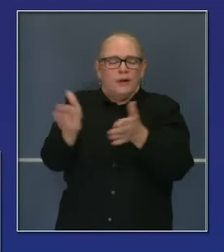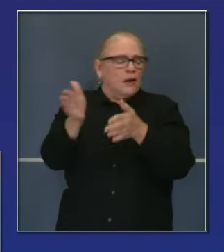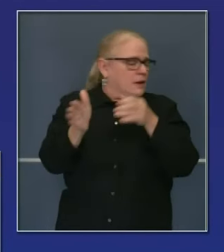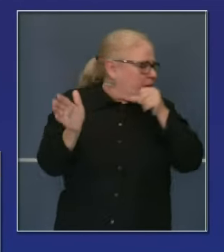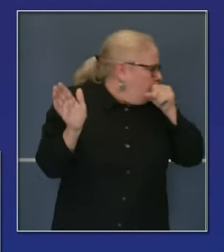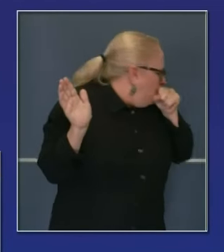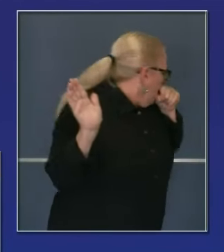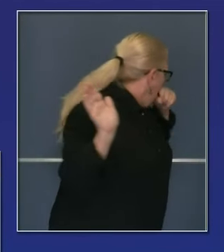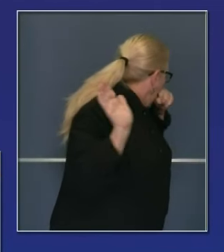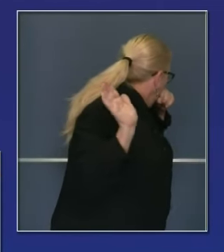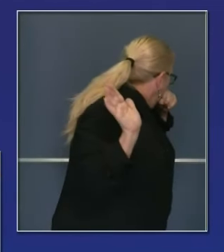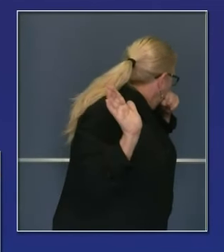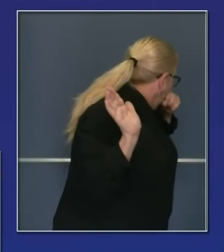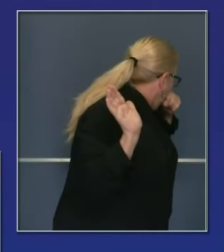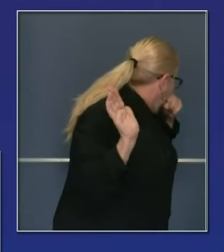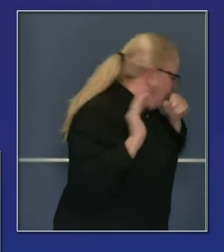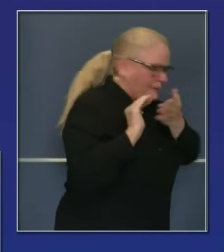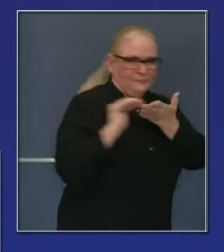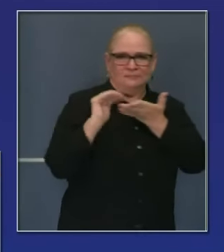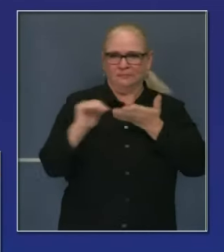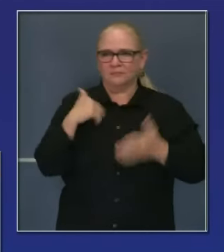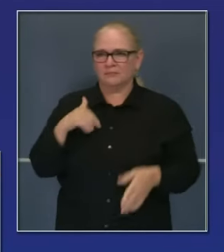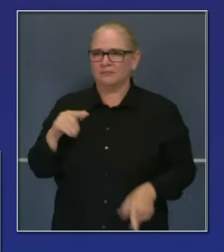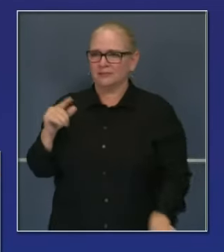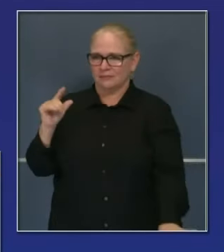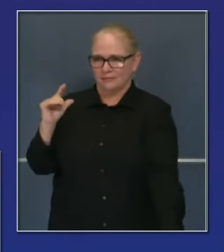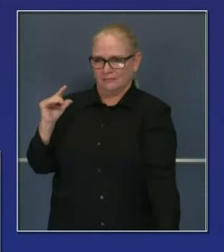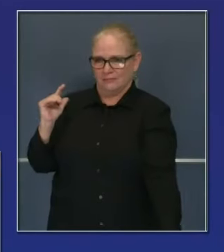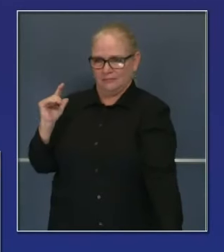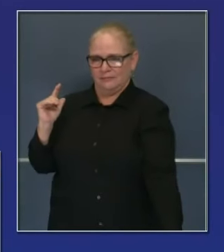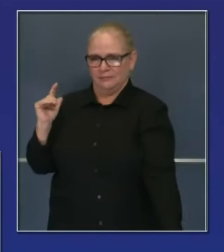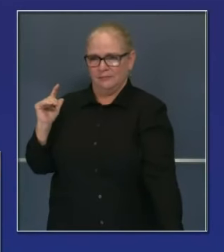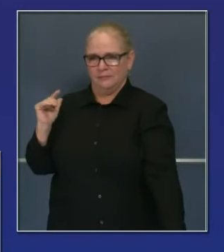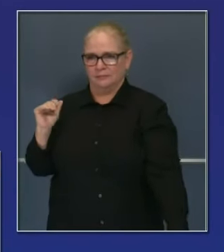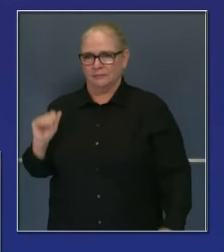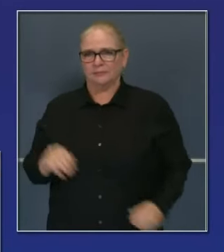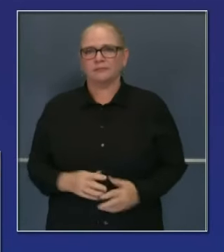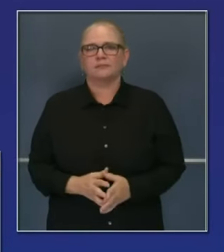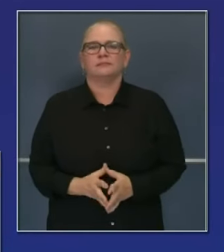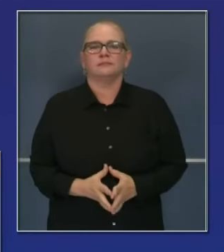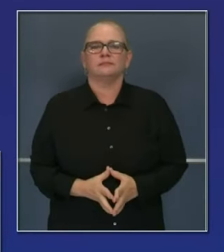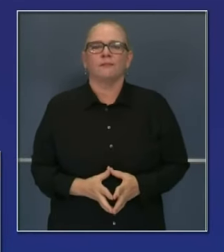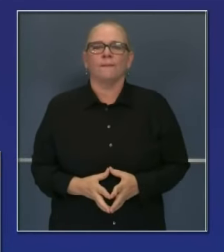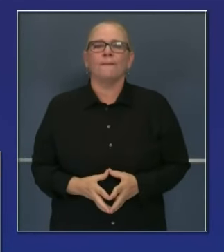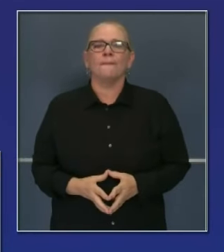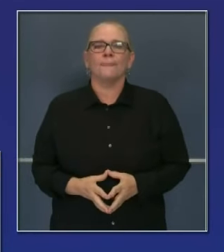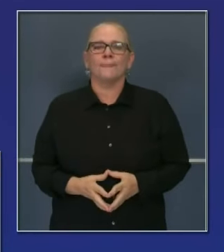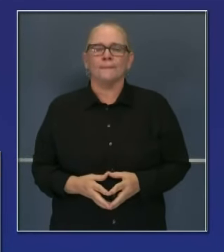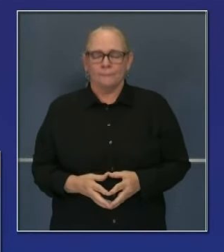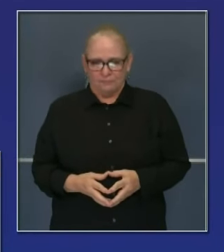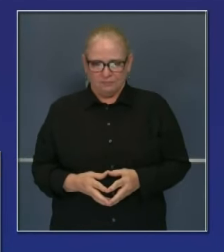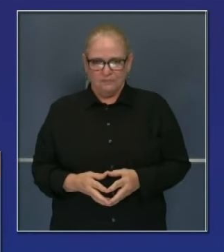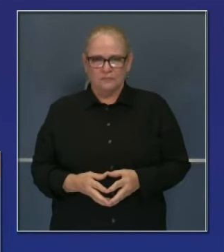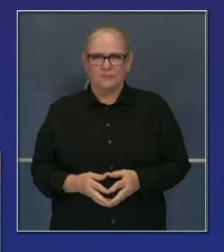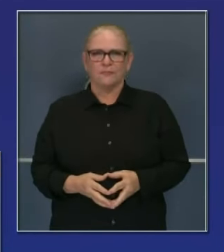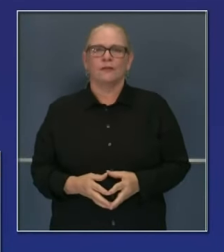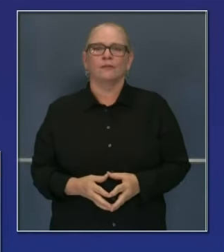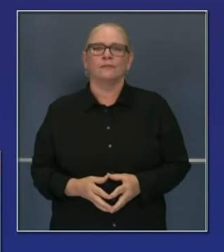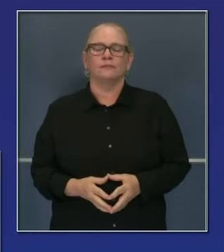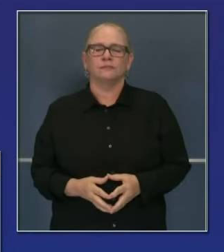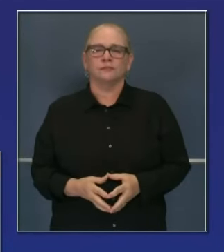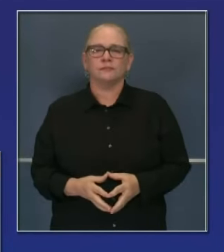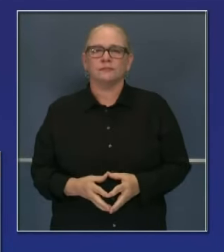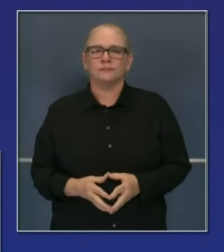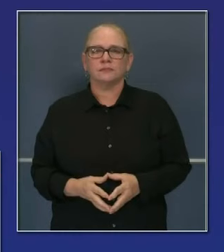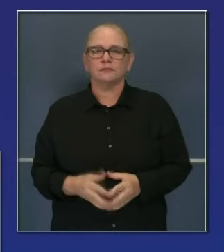vaccine distributions. We've done this in partnership with the CDC and the DOD. That's been underway for now a